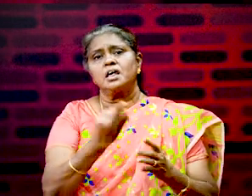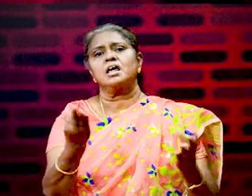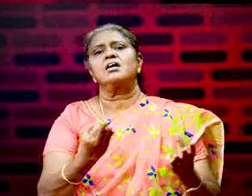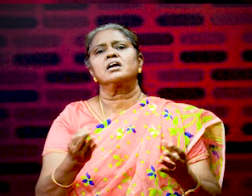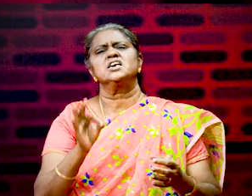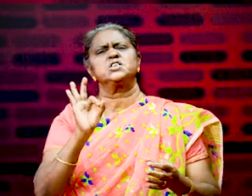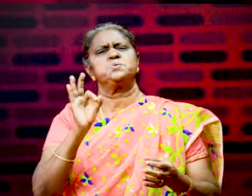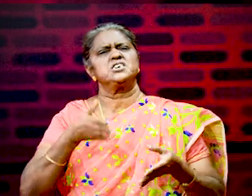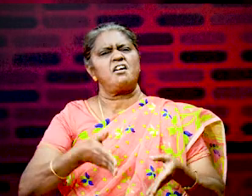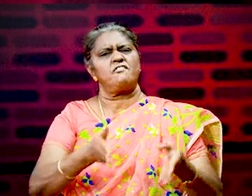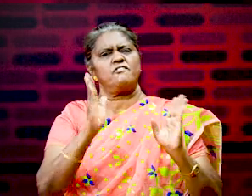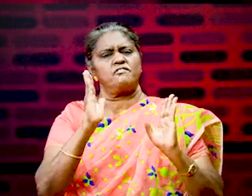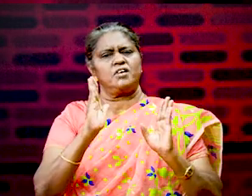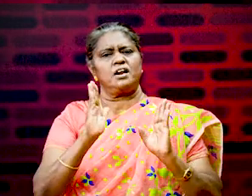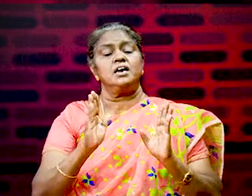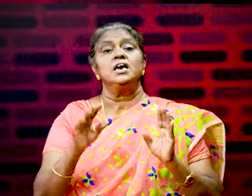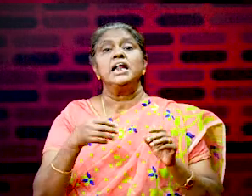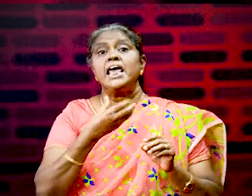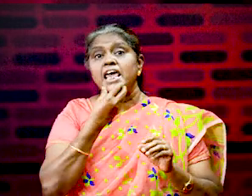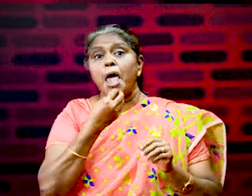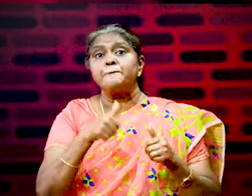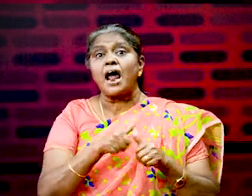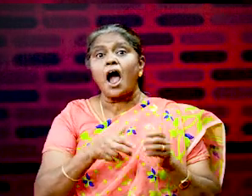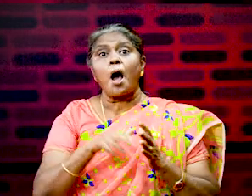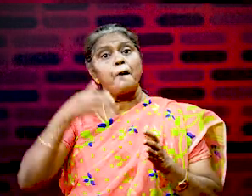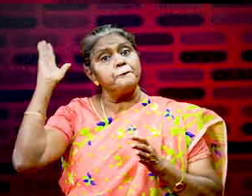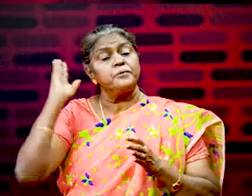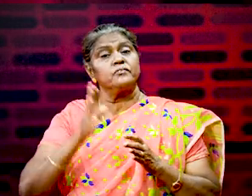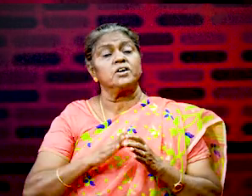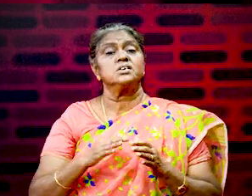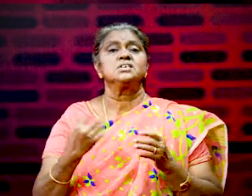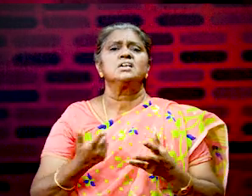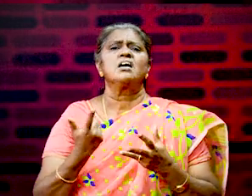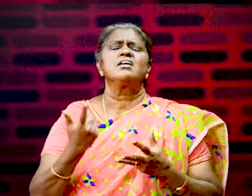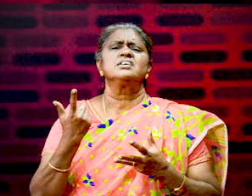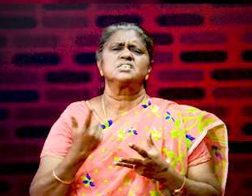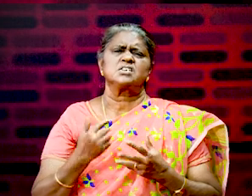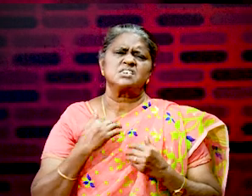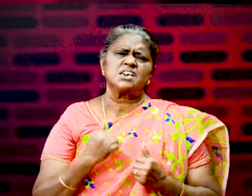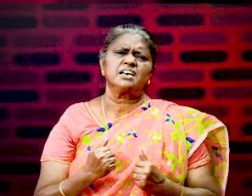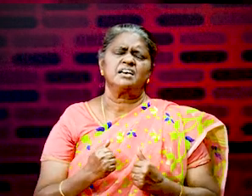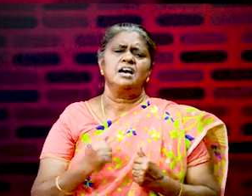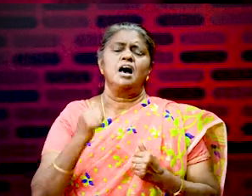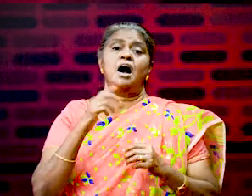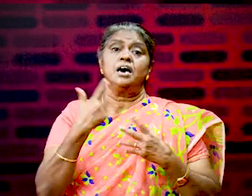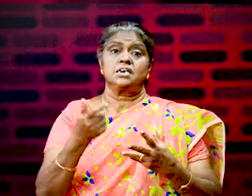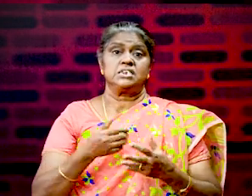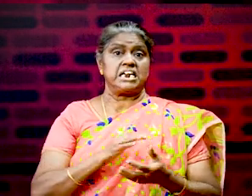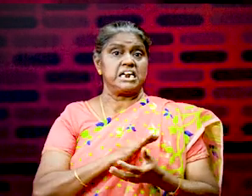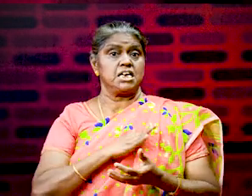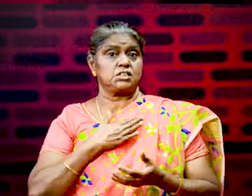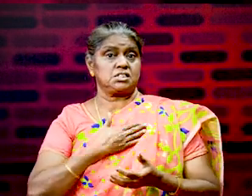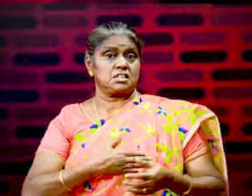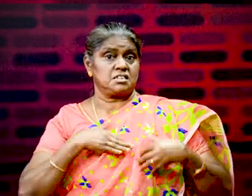for Lot, his cousin, he was praying unto God with a deep desire and with a great burden. At that